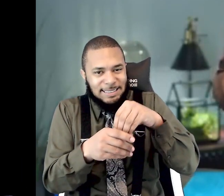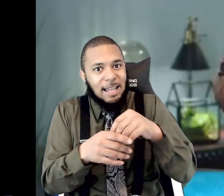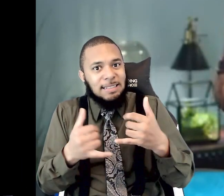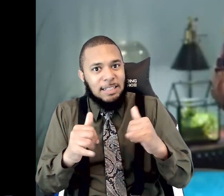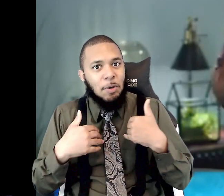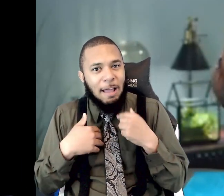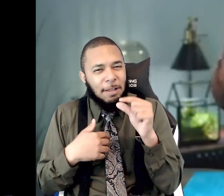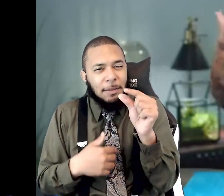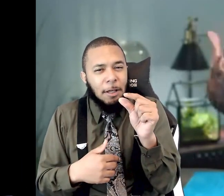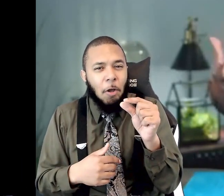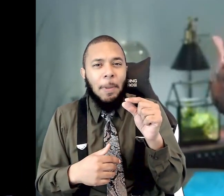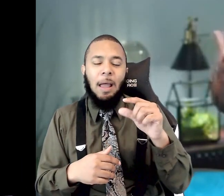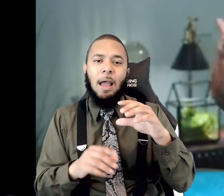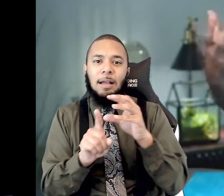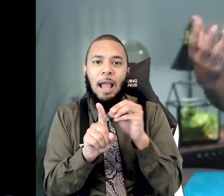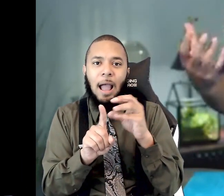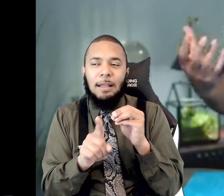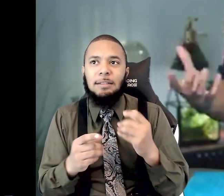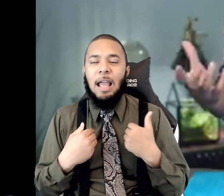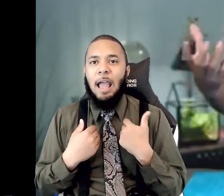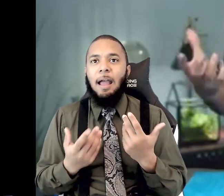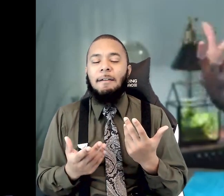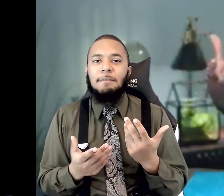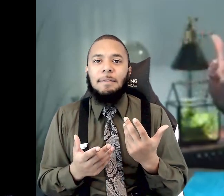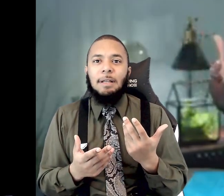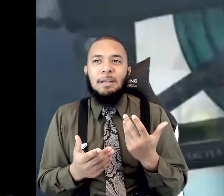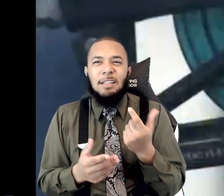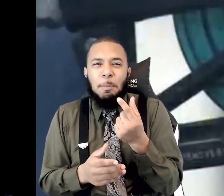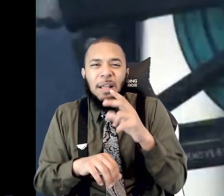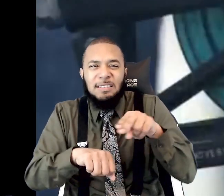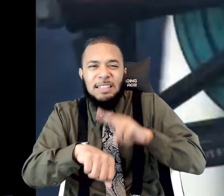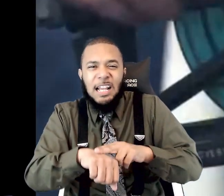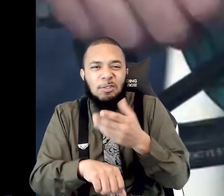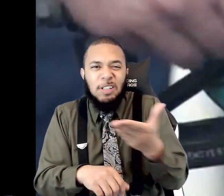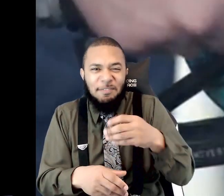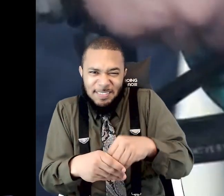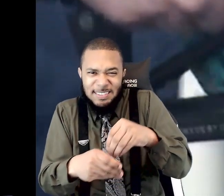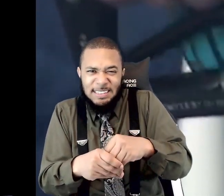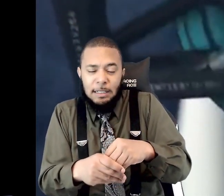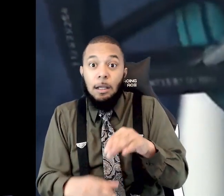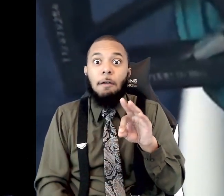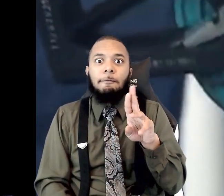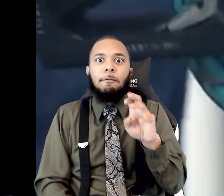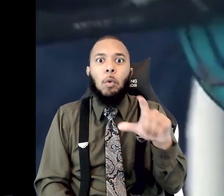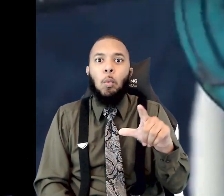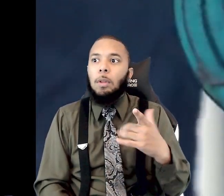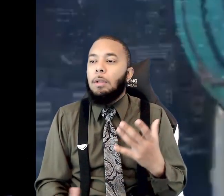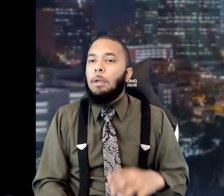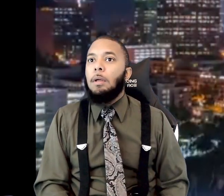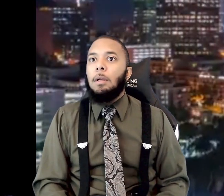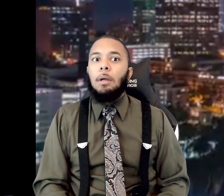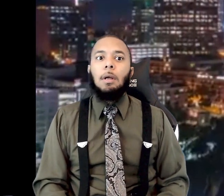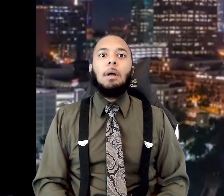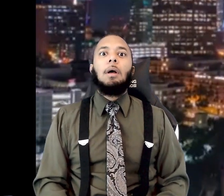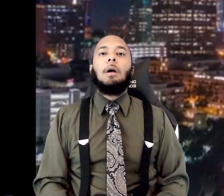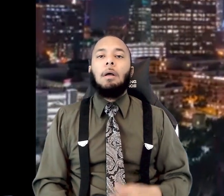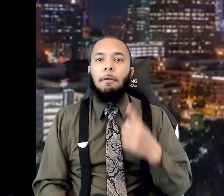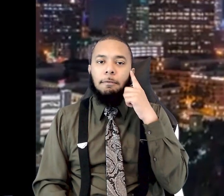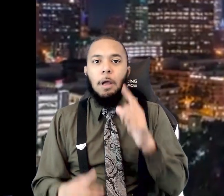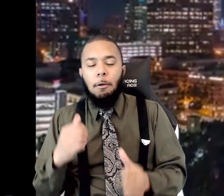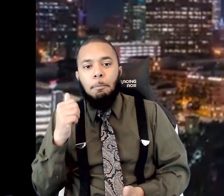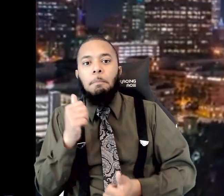little bit of natural fibers in them. Okay. Fuel. The fuel that we use for most of